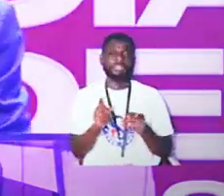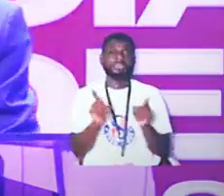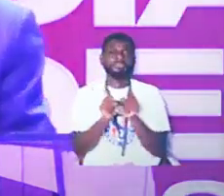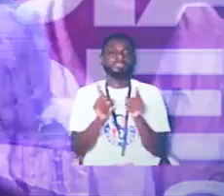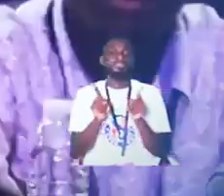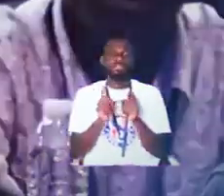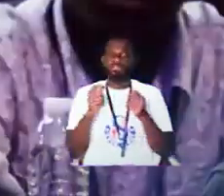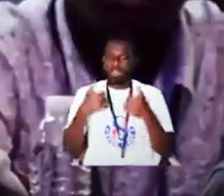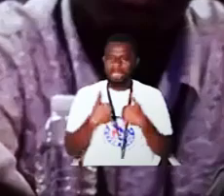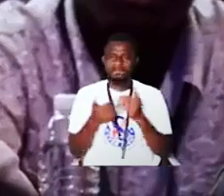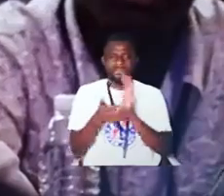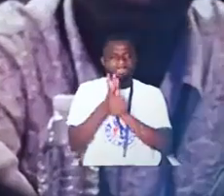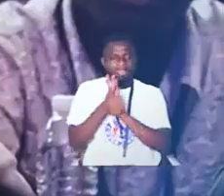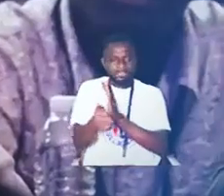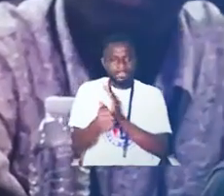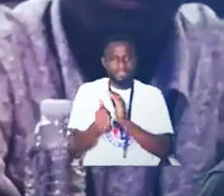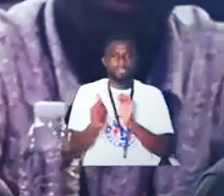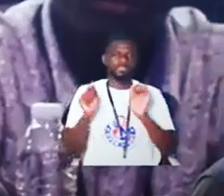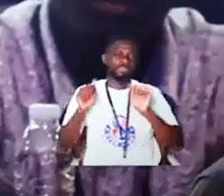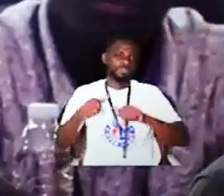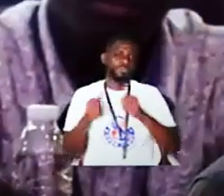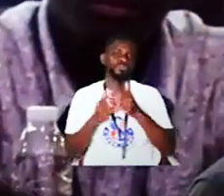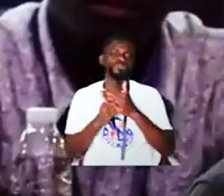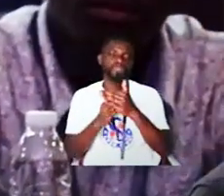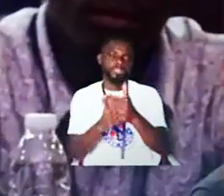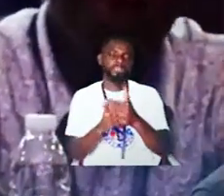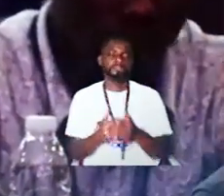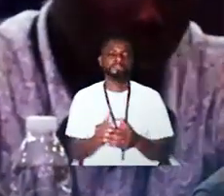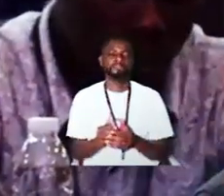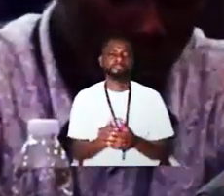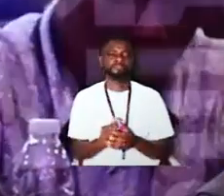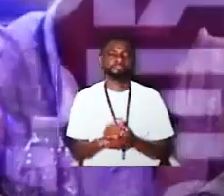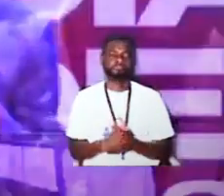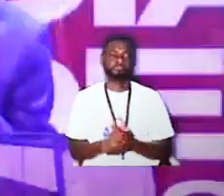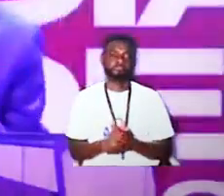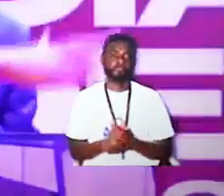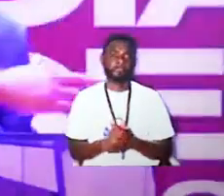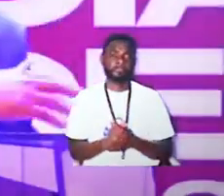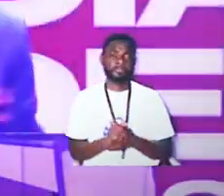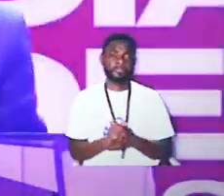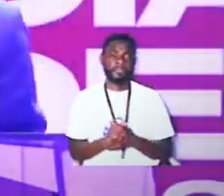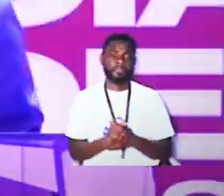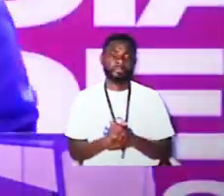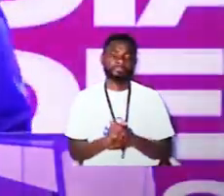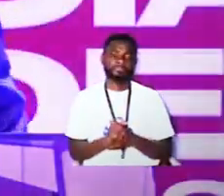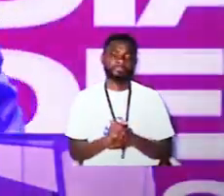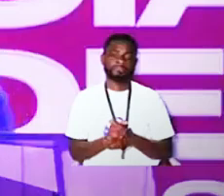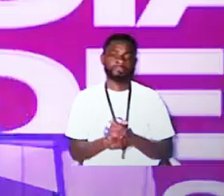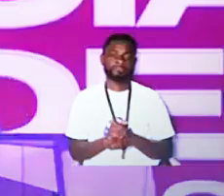in your hands to be able to lead. Fine. Having said this,